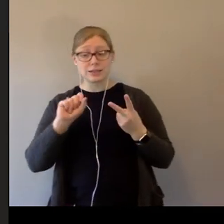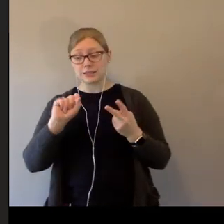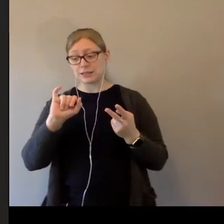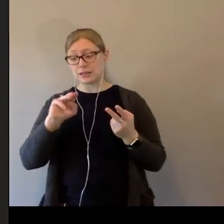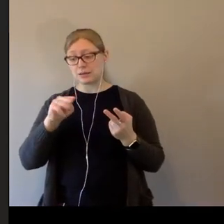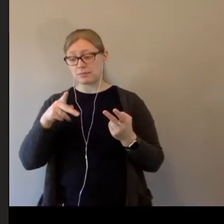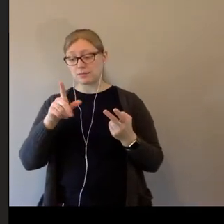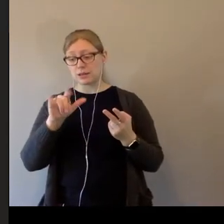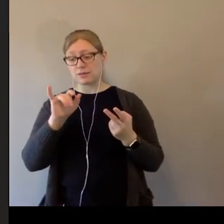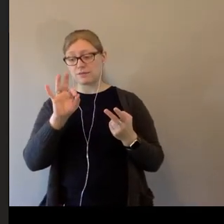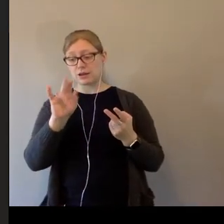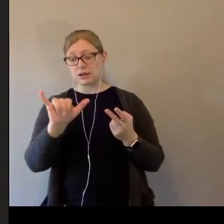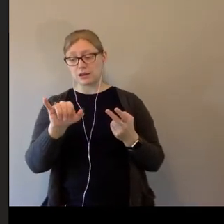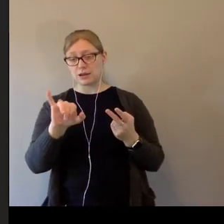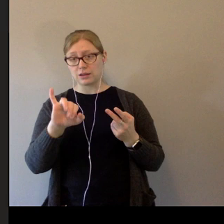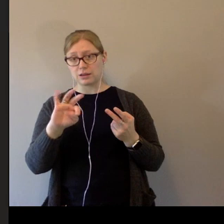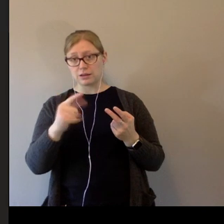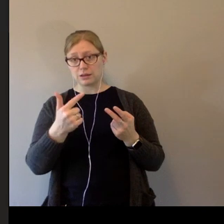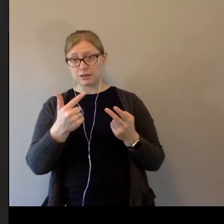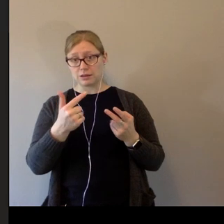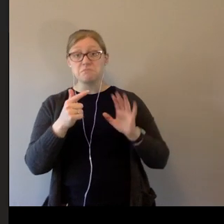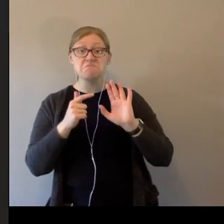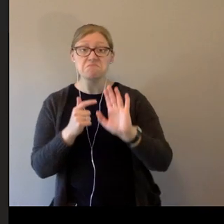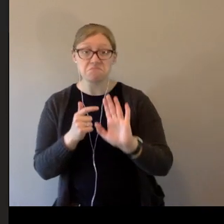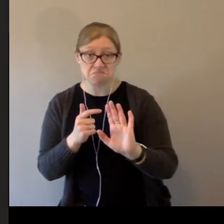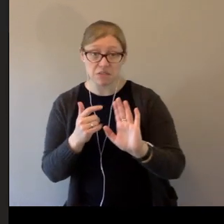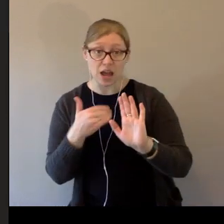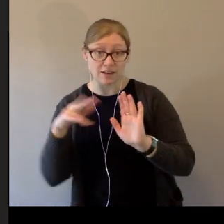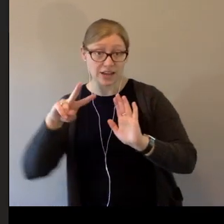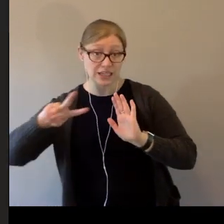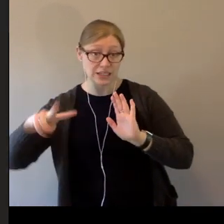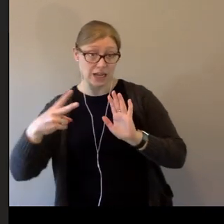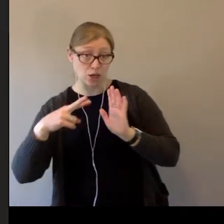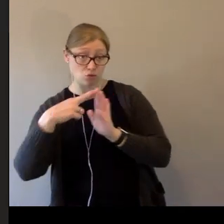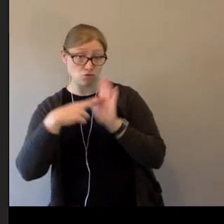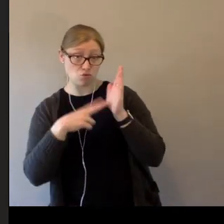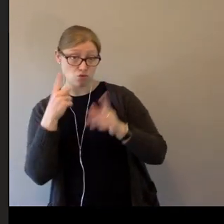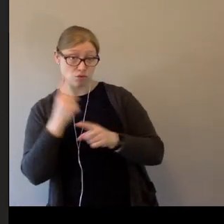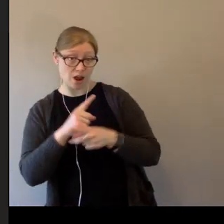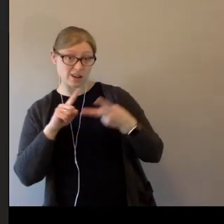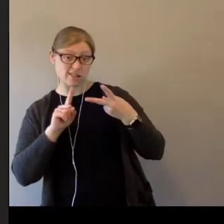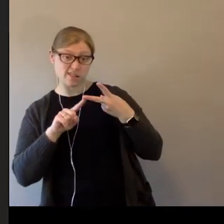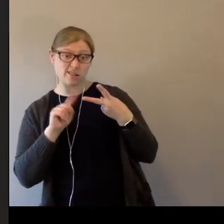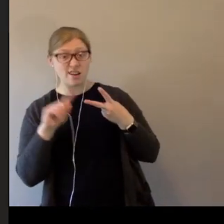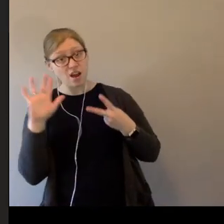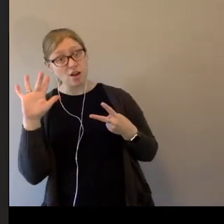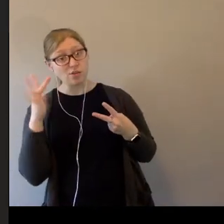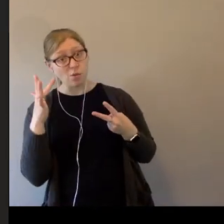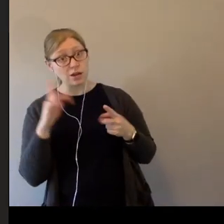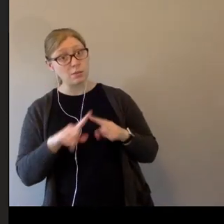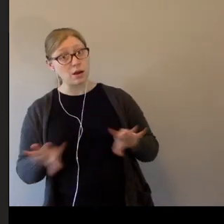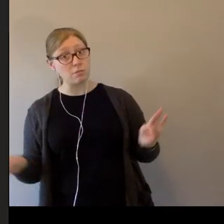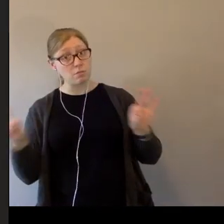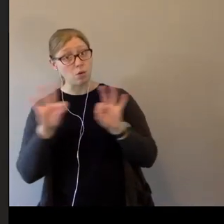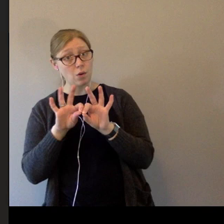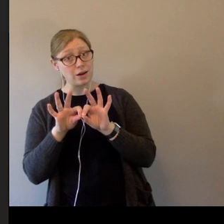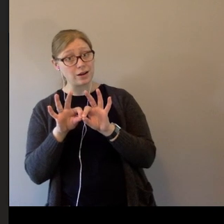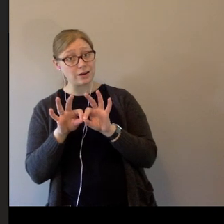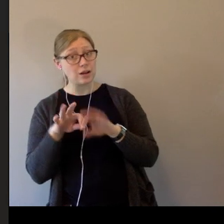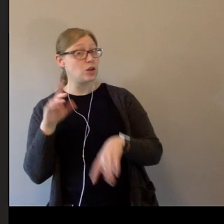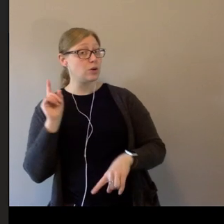but important, and that's that there are no radicals, no square